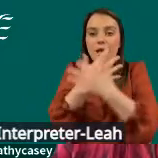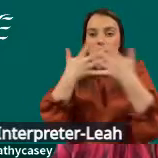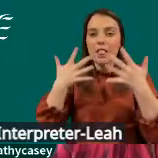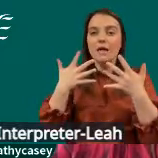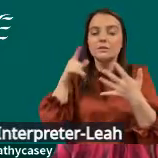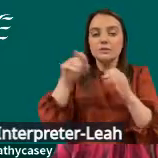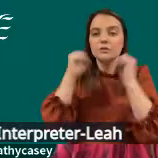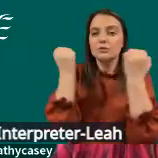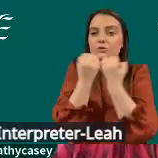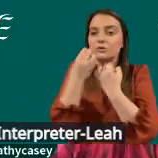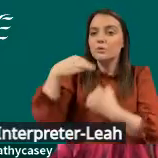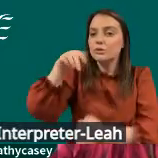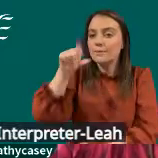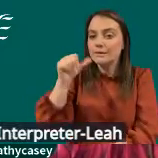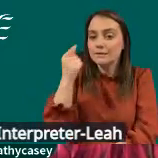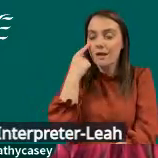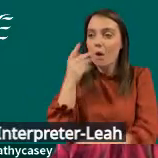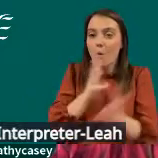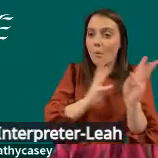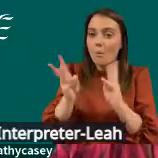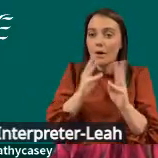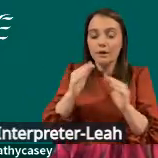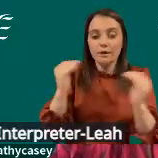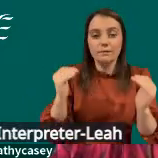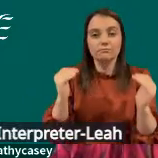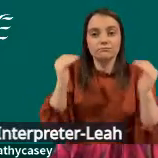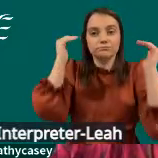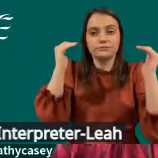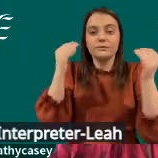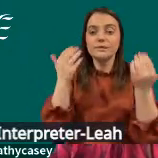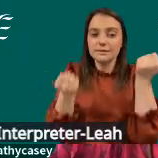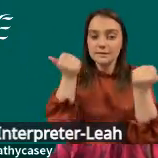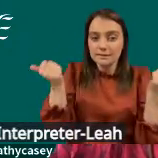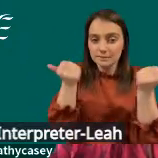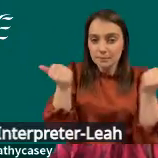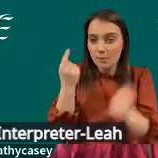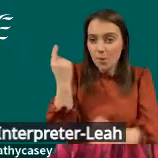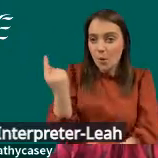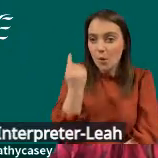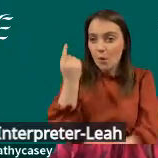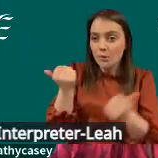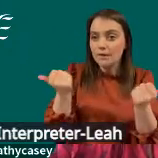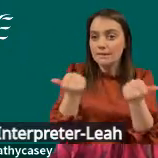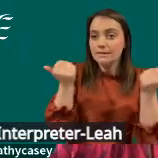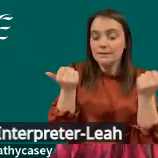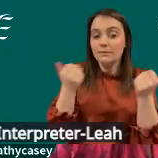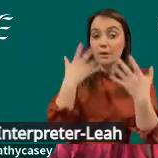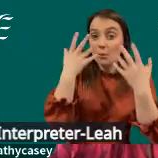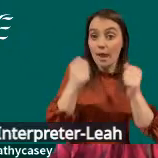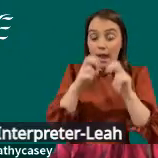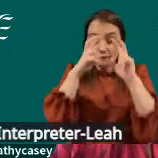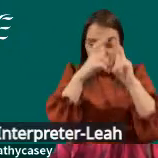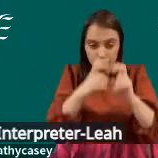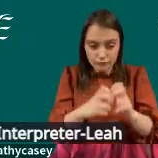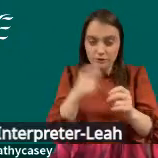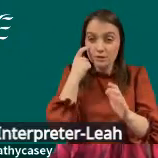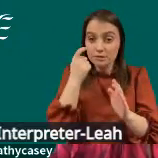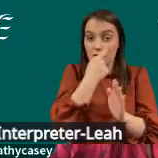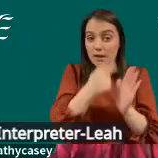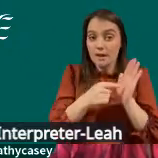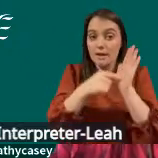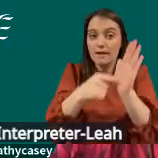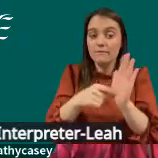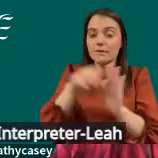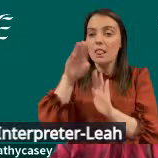working and improving lots of symptoms. The only symptom that testosterone is researched and evidenced for is loss of